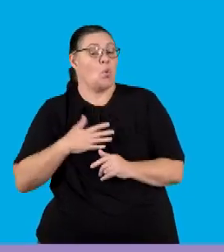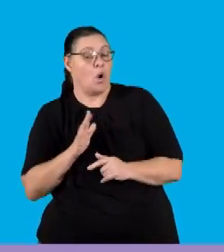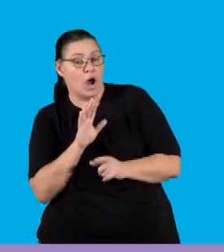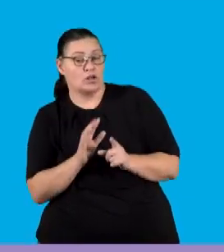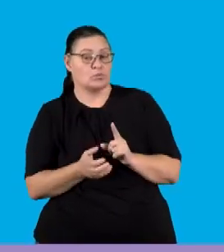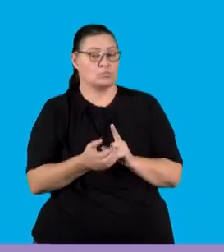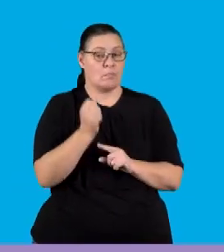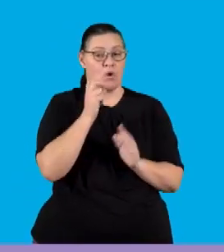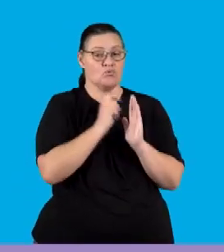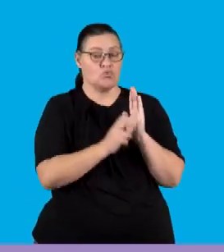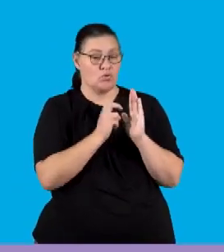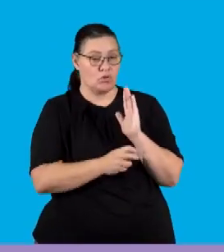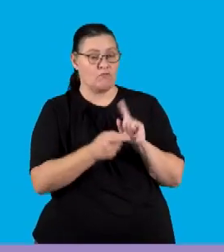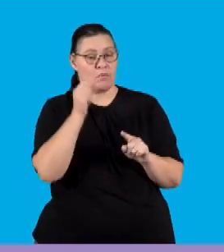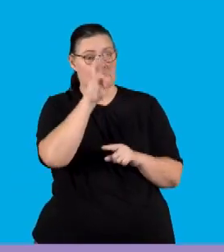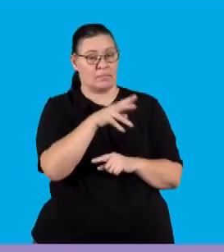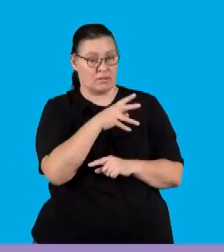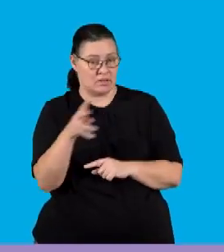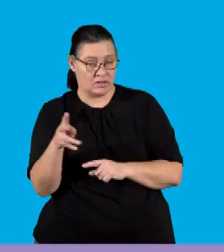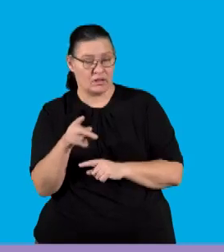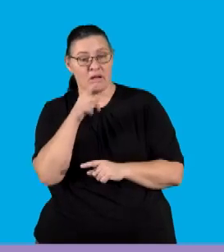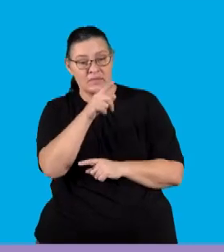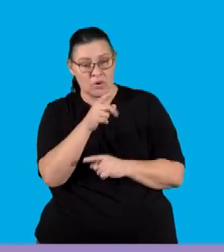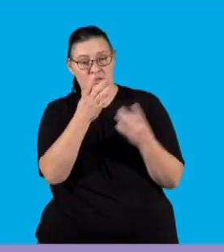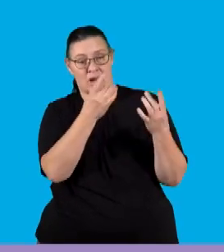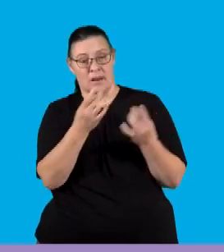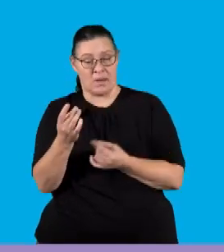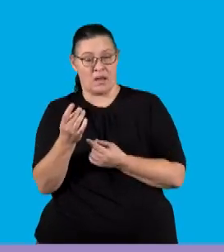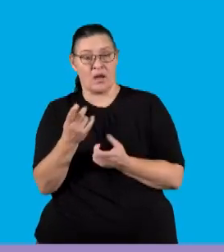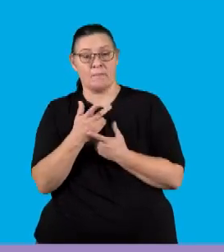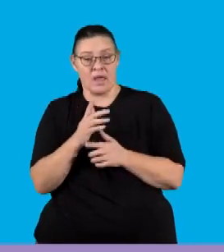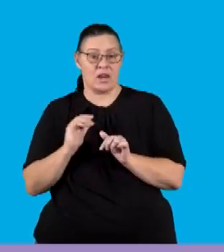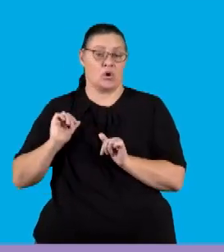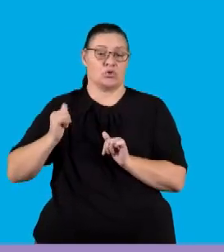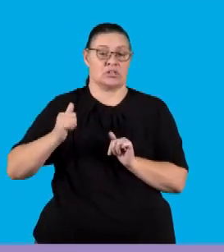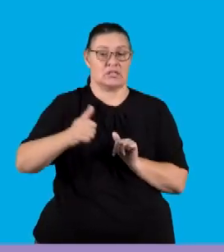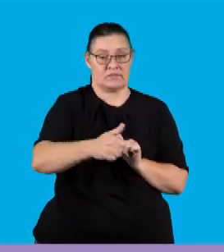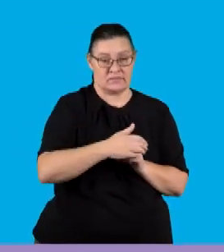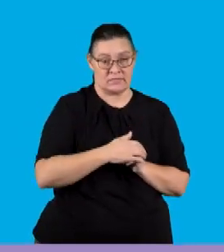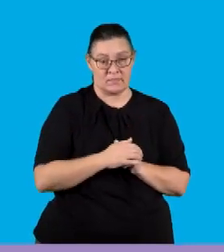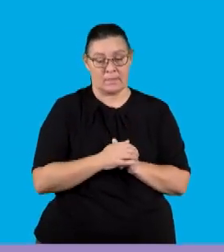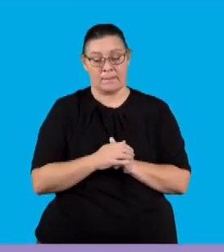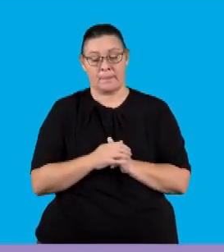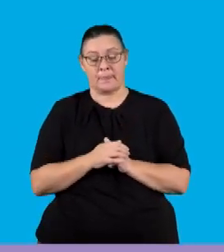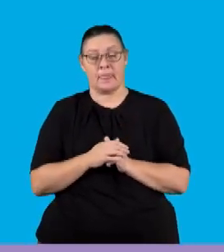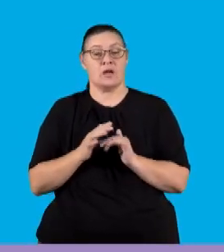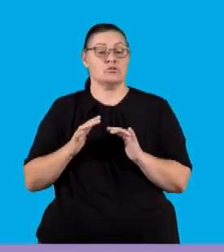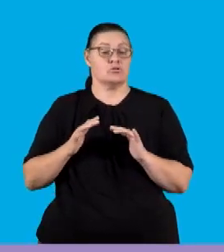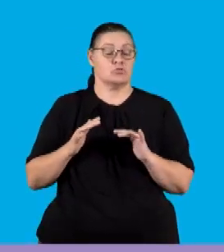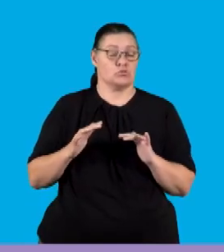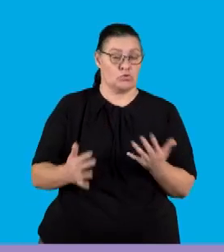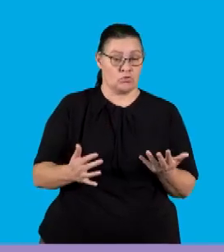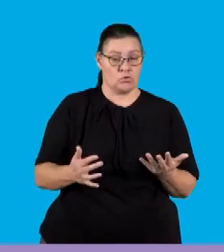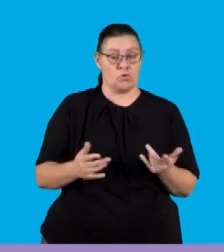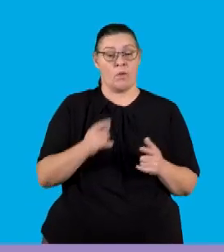want to determine the rule from a table, that those numbers must be consecutive numbers.